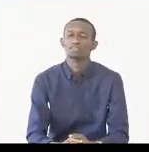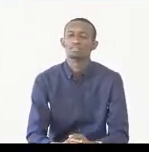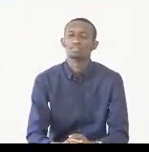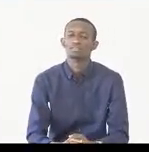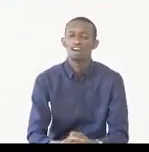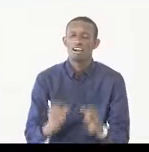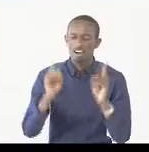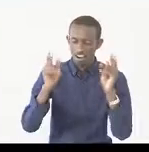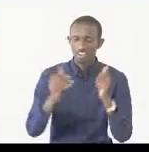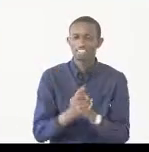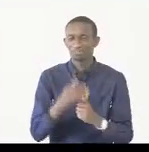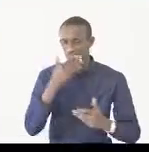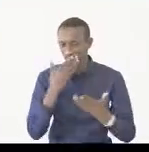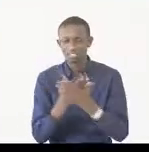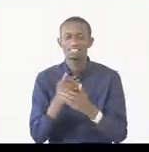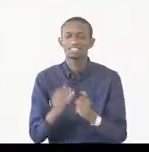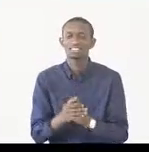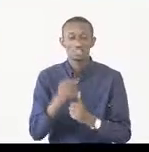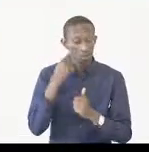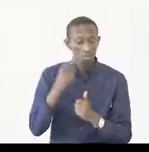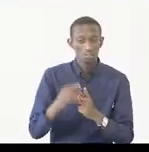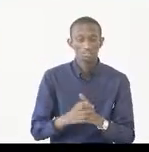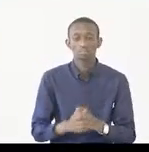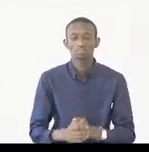Okay, very good. It means that, as what you see there,